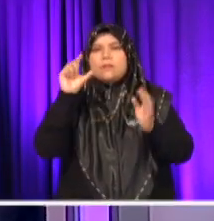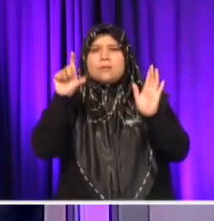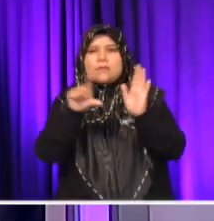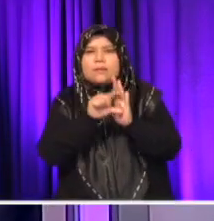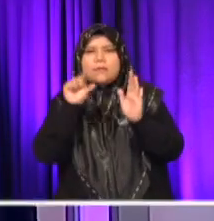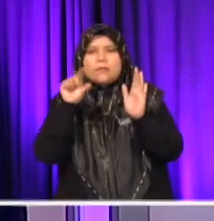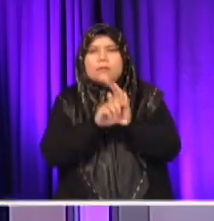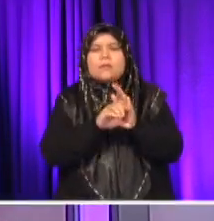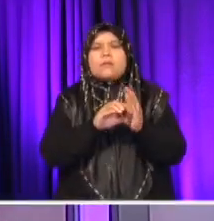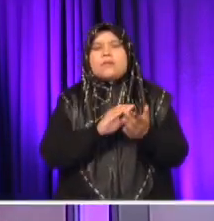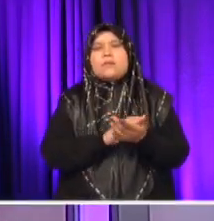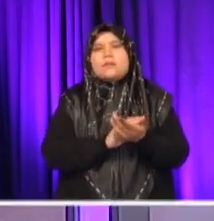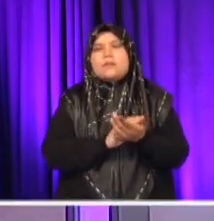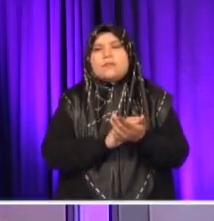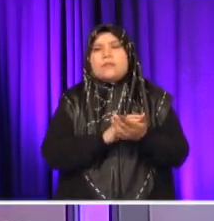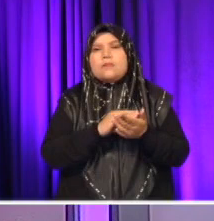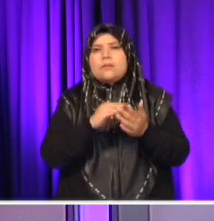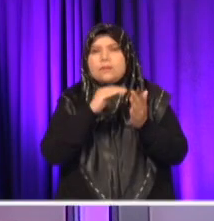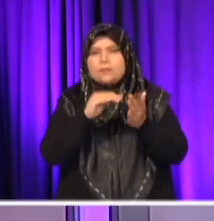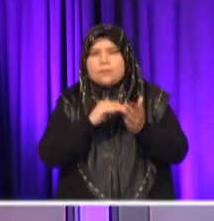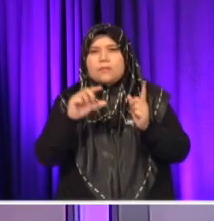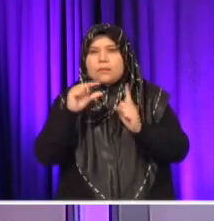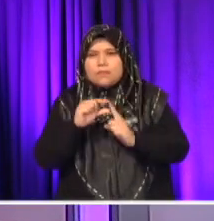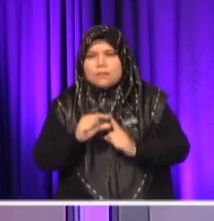All right? Okay, so it can be a linear or a non-linear